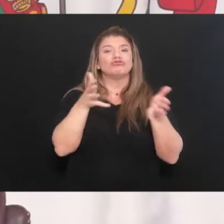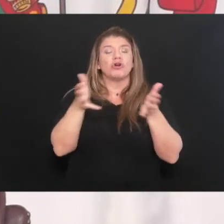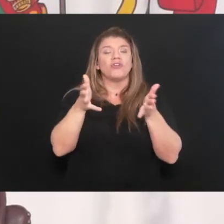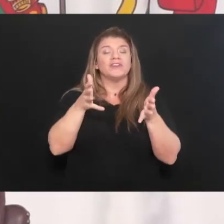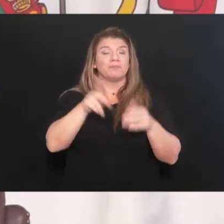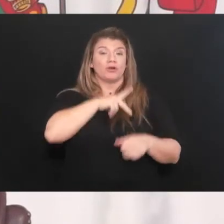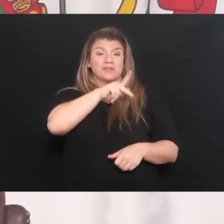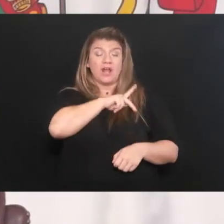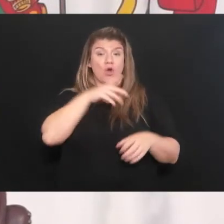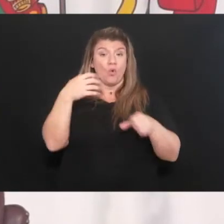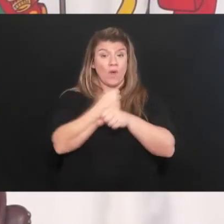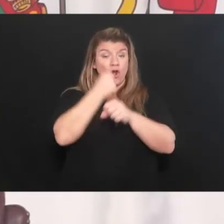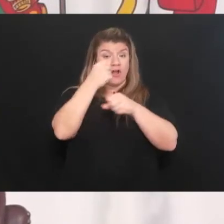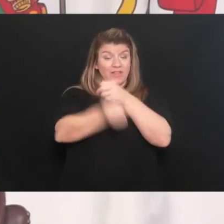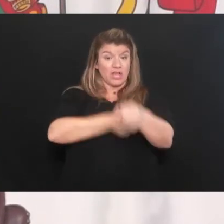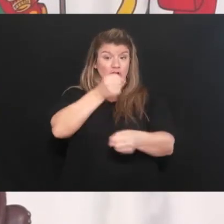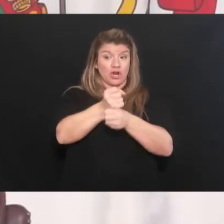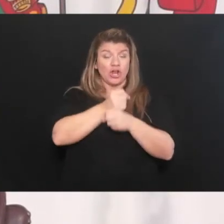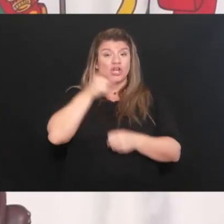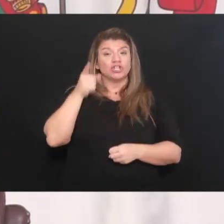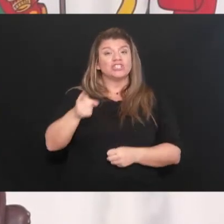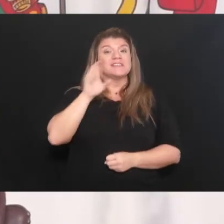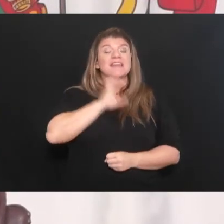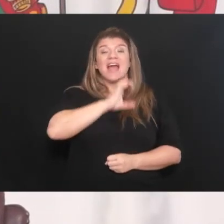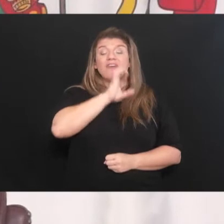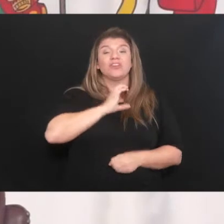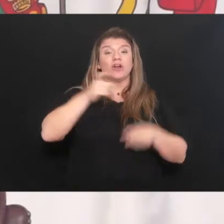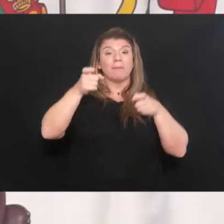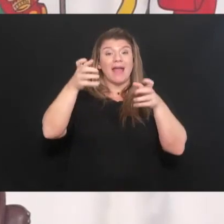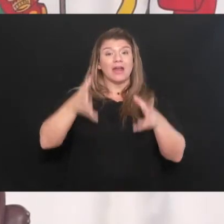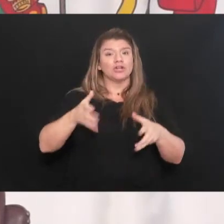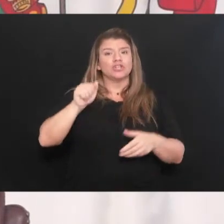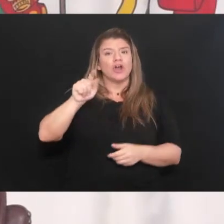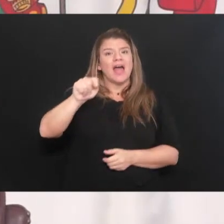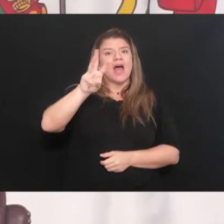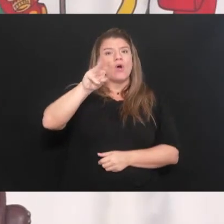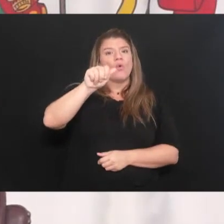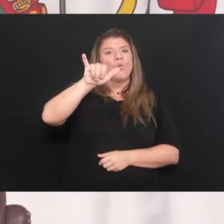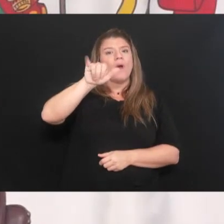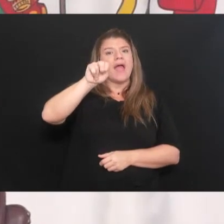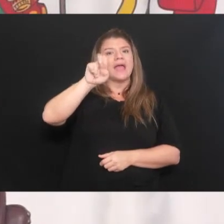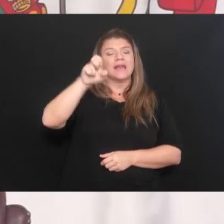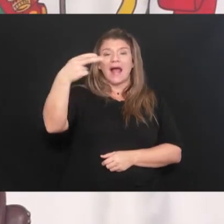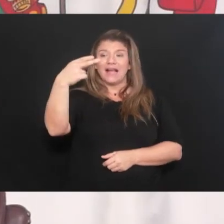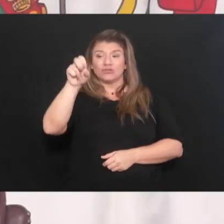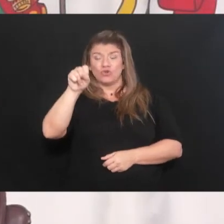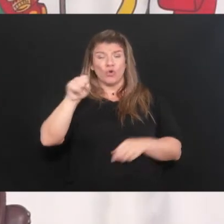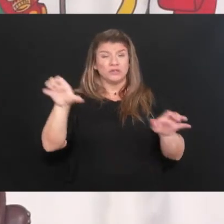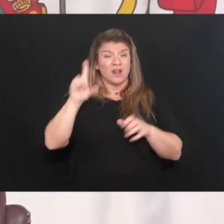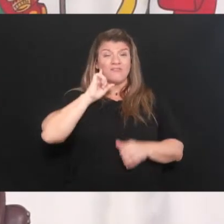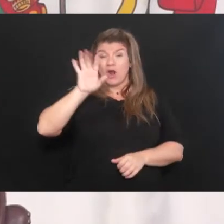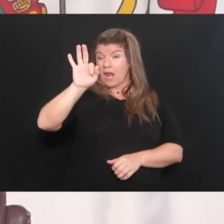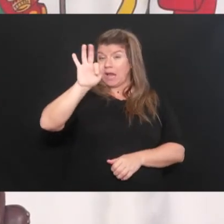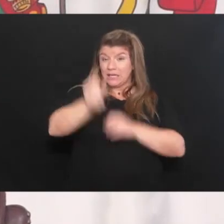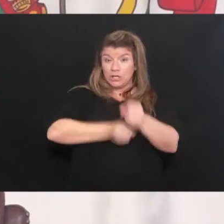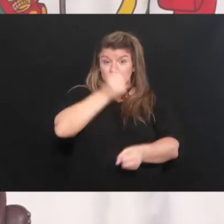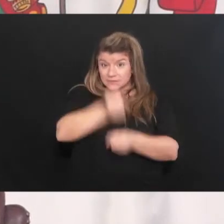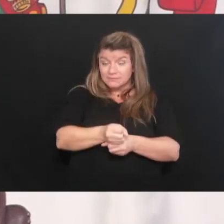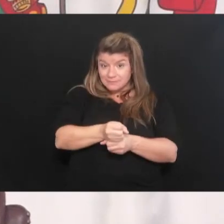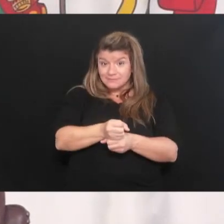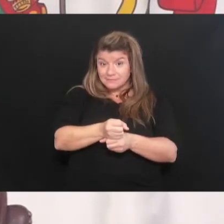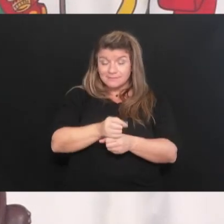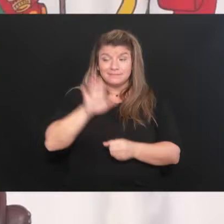Year winner, and she is a cafeteria manager at Wayne High School. She's done it for 19 years.